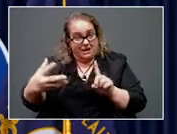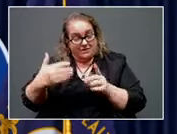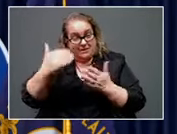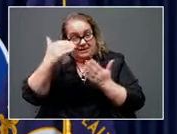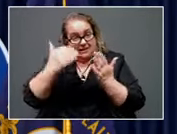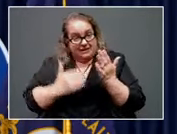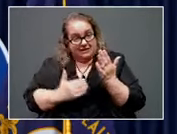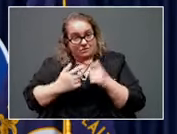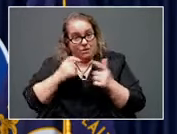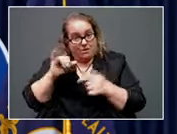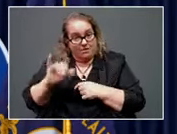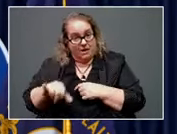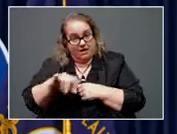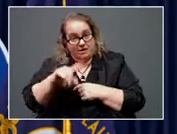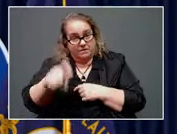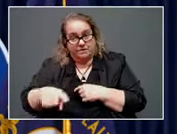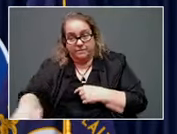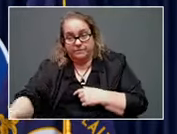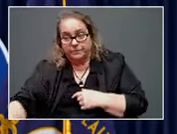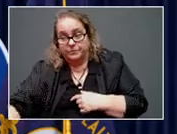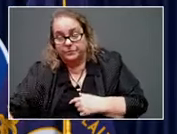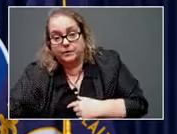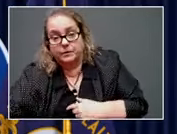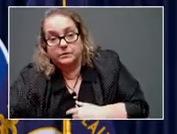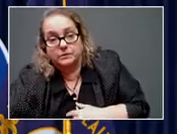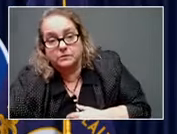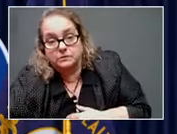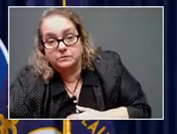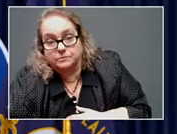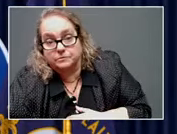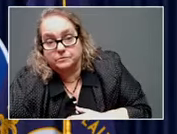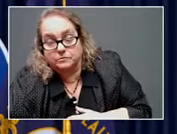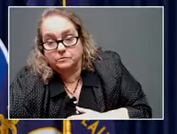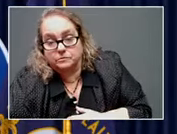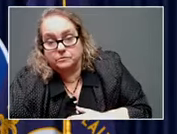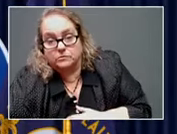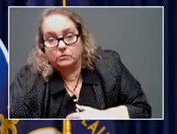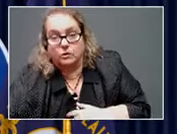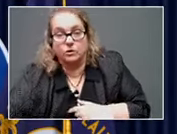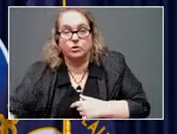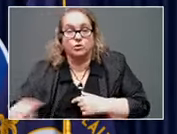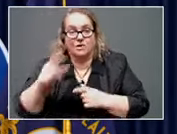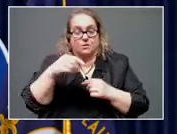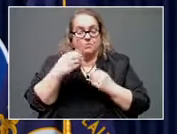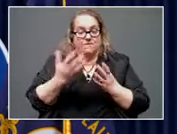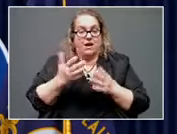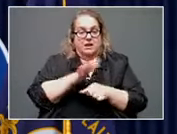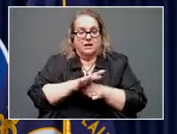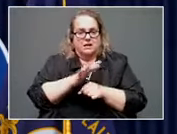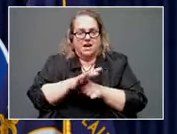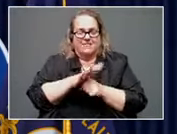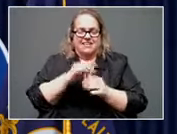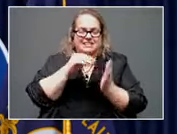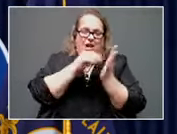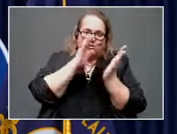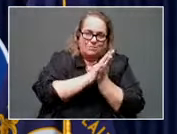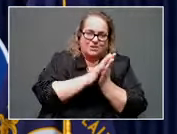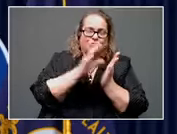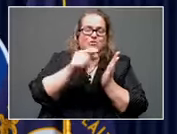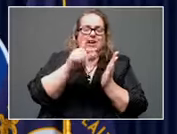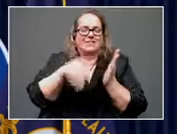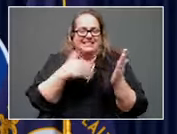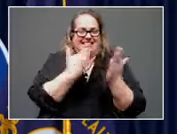that? Well, certainly you have to provide enough documentation and you have to reach a certain level of damage within